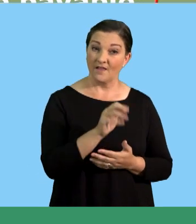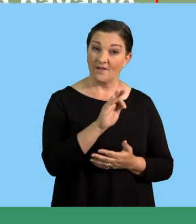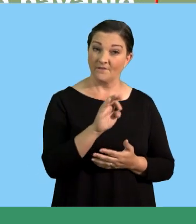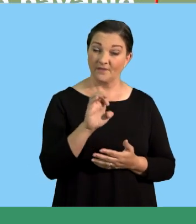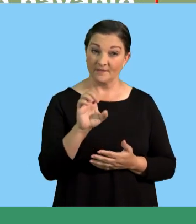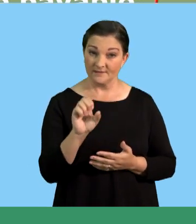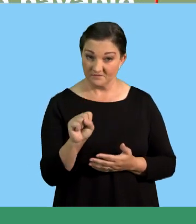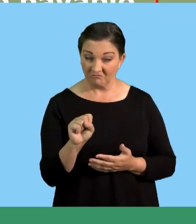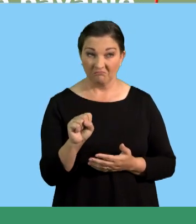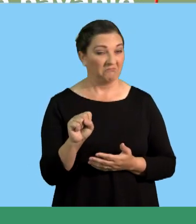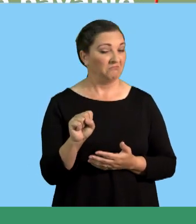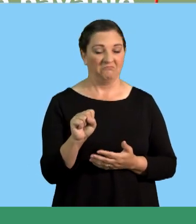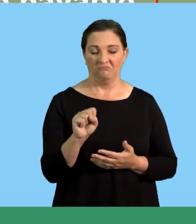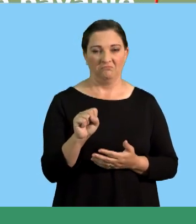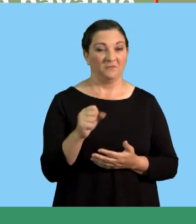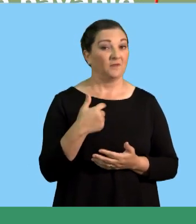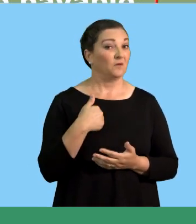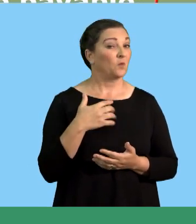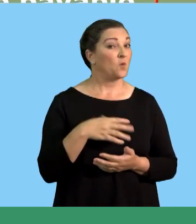fees, or